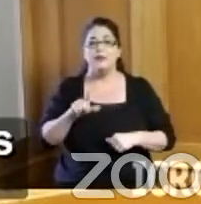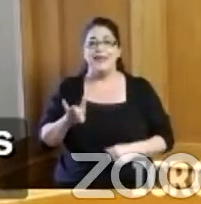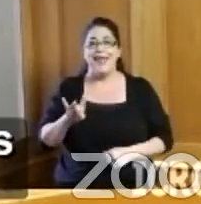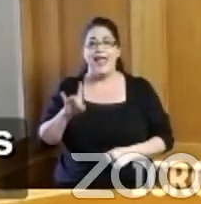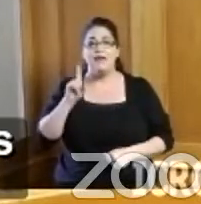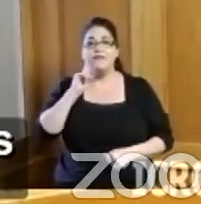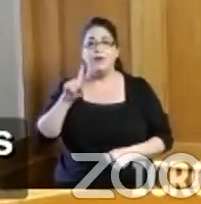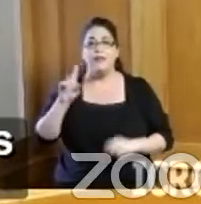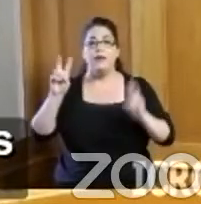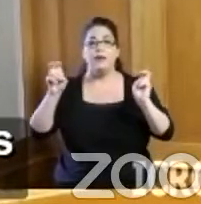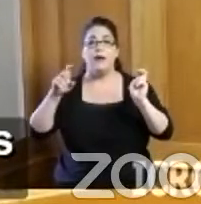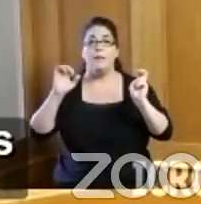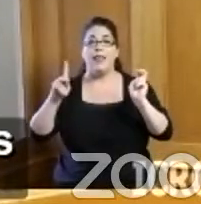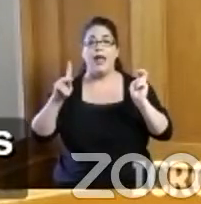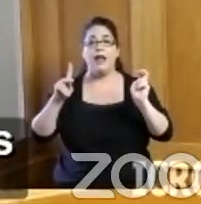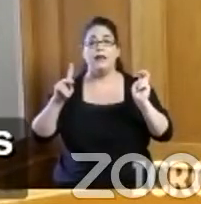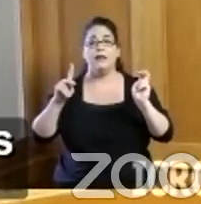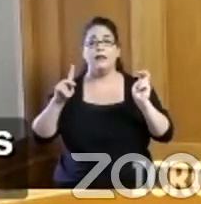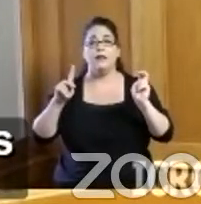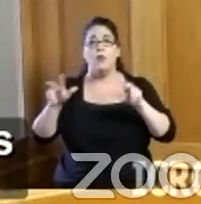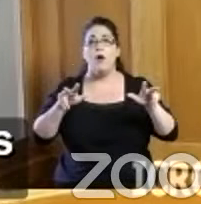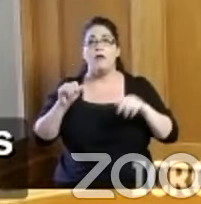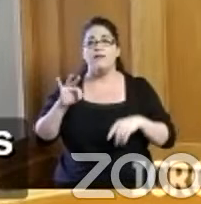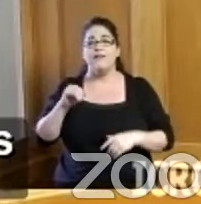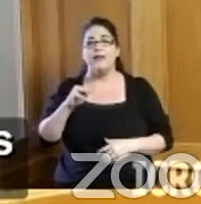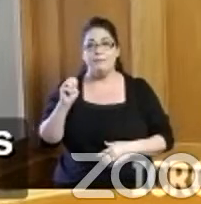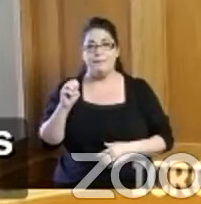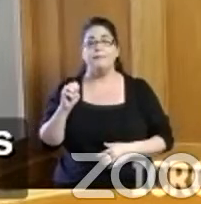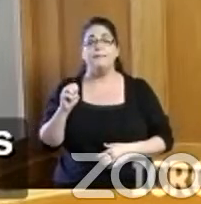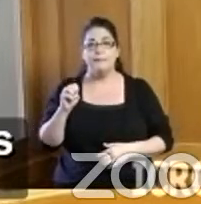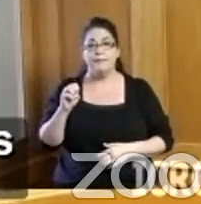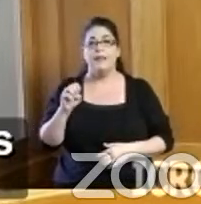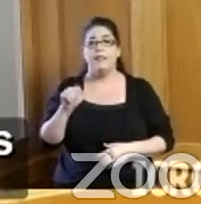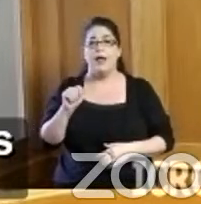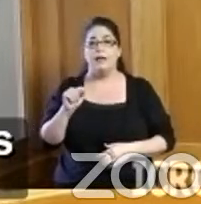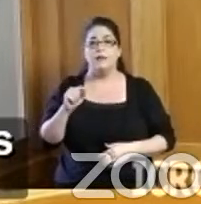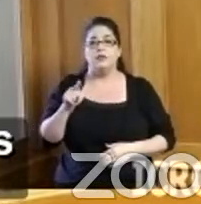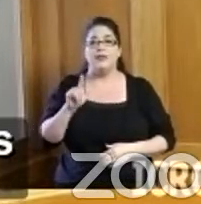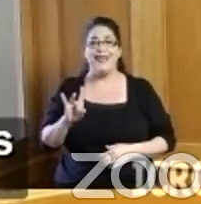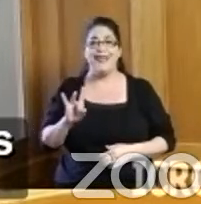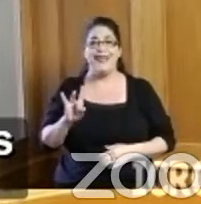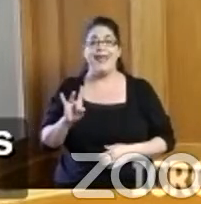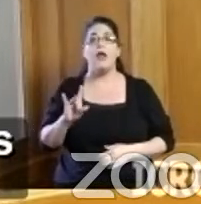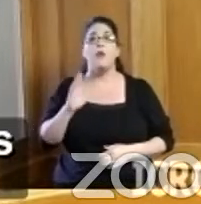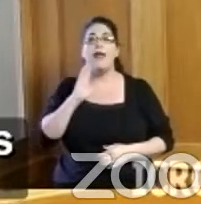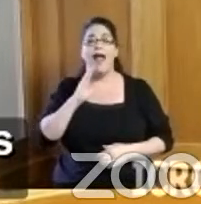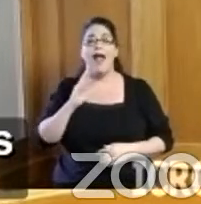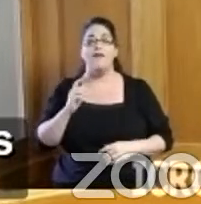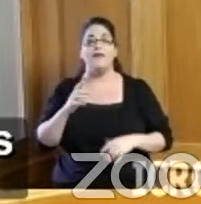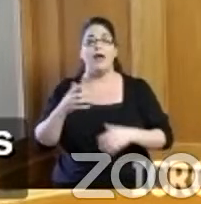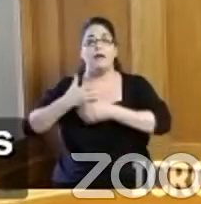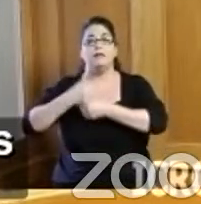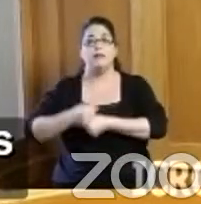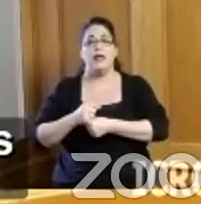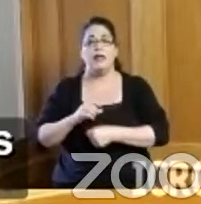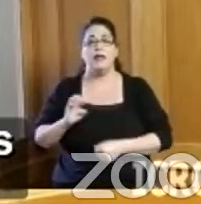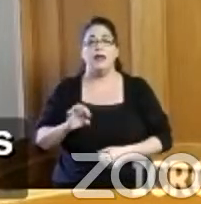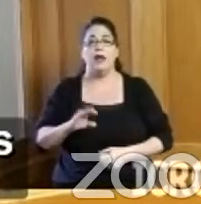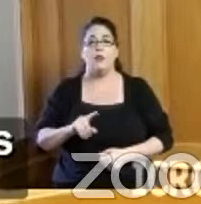of Fame installation on Lot 28. We have a consolidated EMA 911